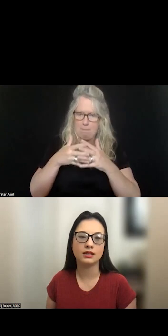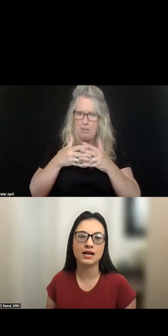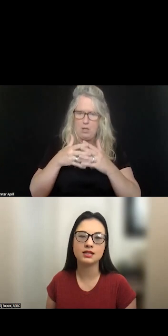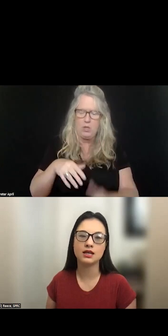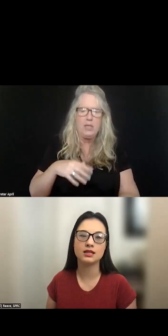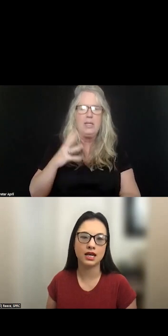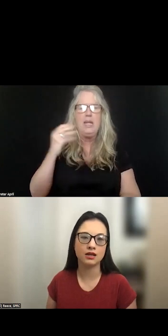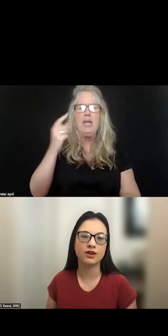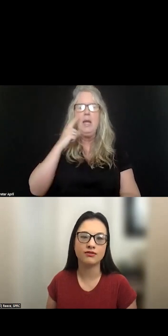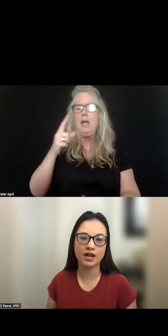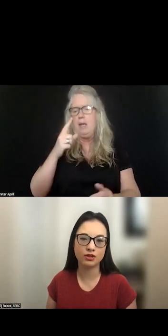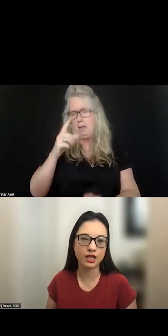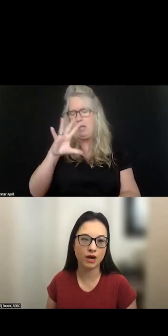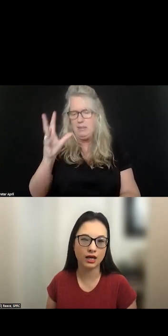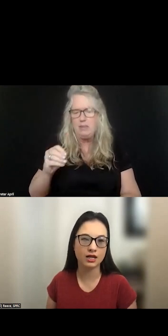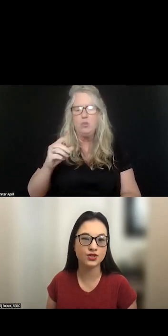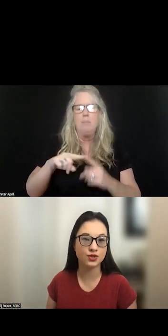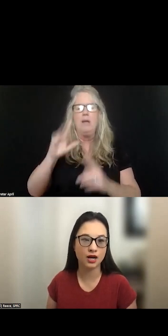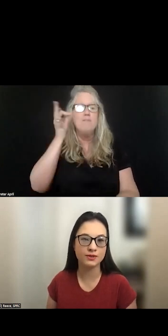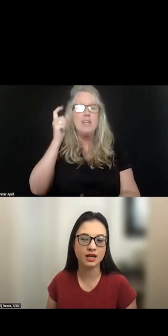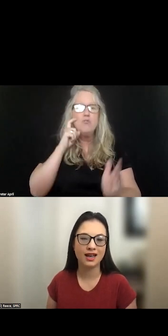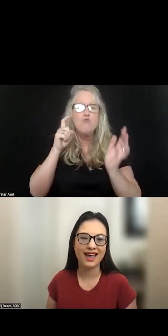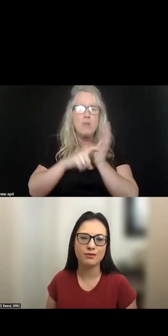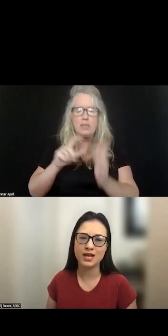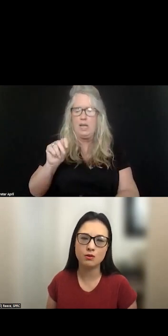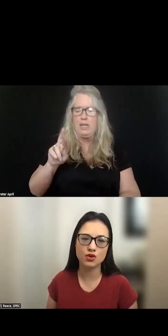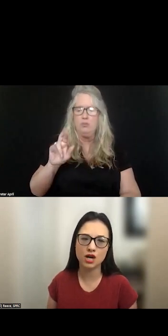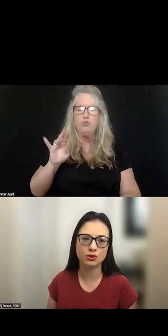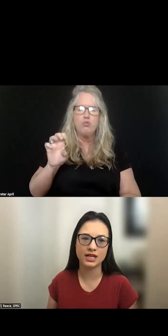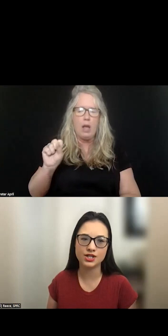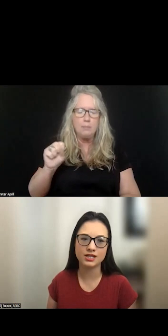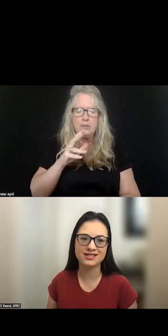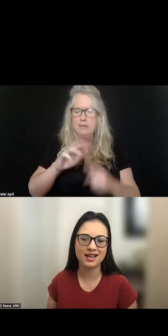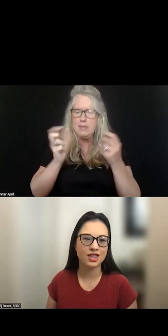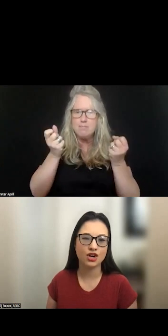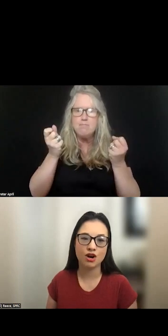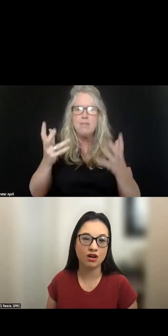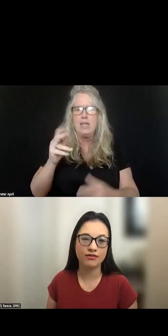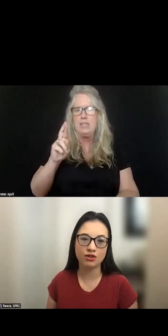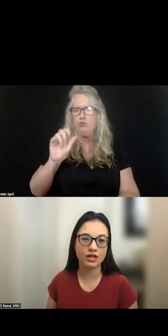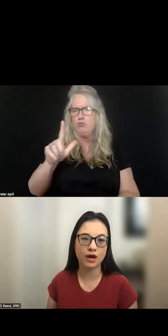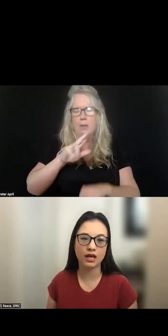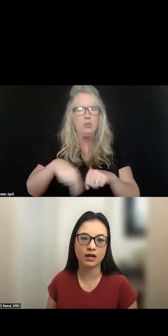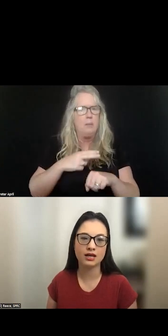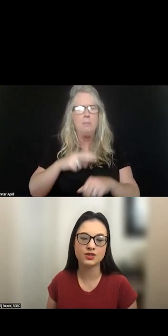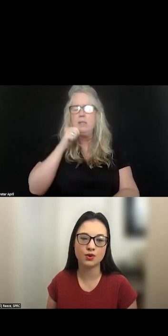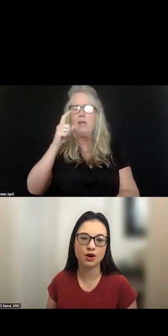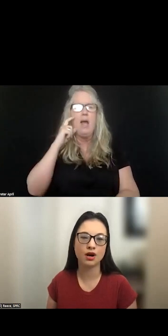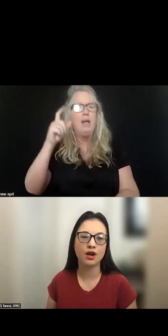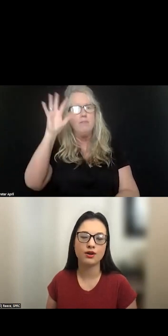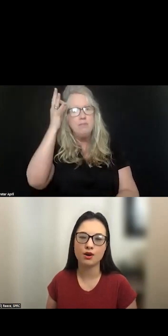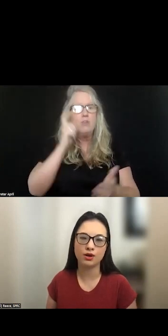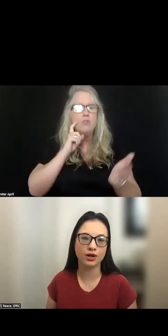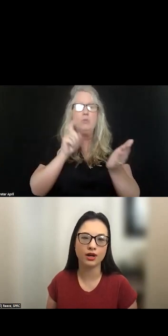and Alaska Native federally recognized tribes, and many more tribal nations that are not federally recognized